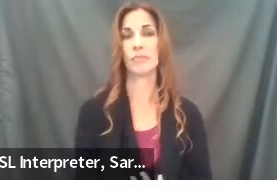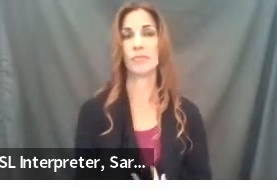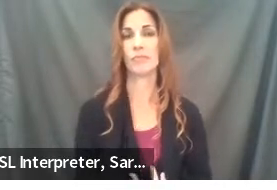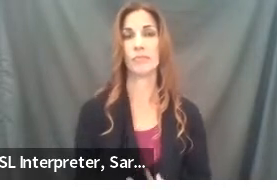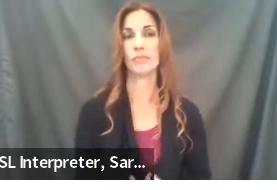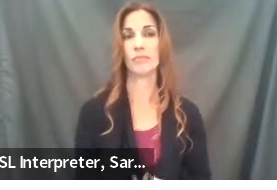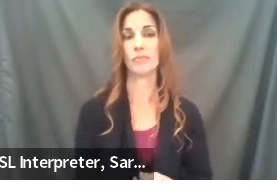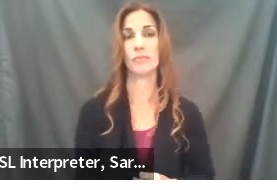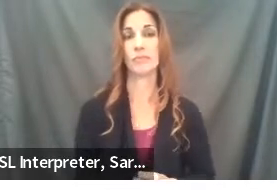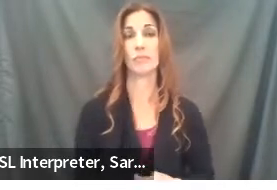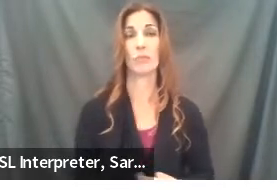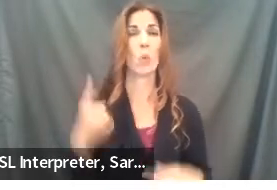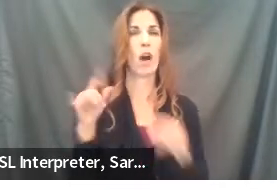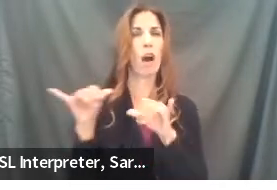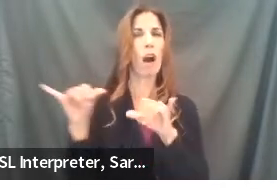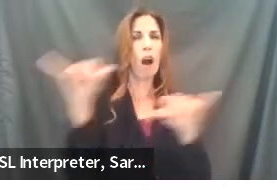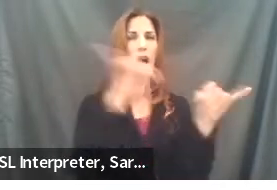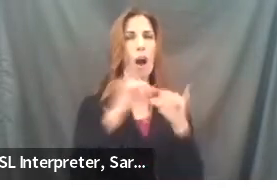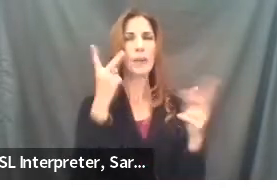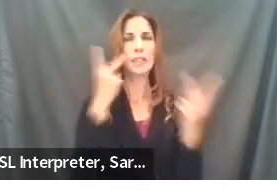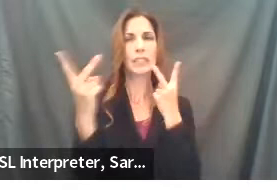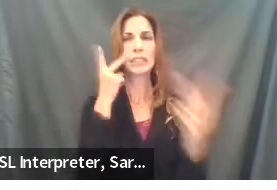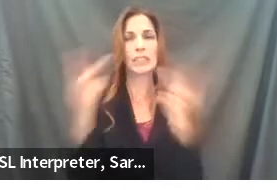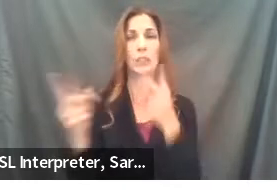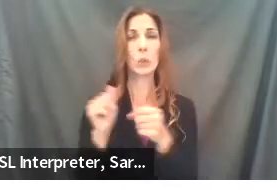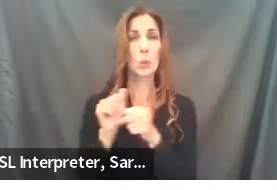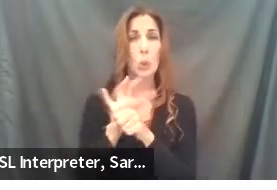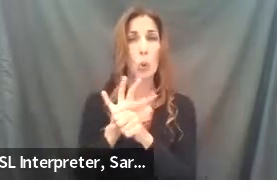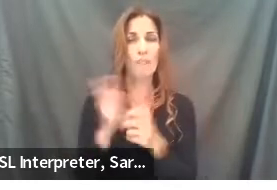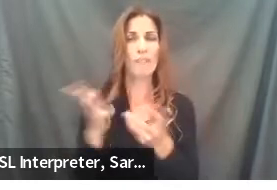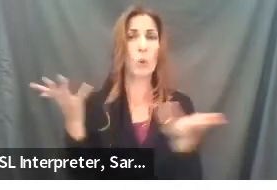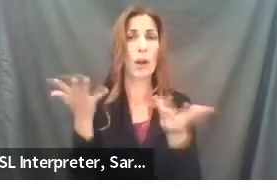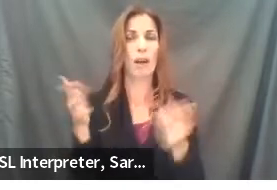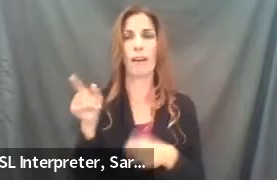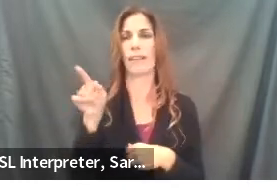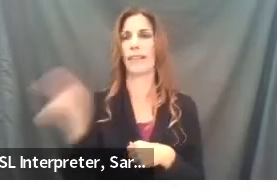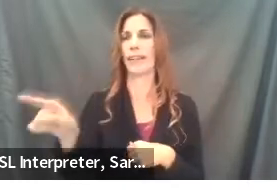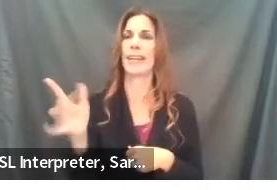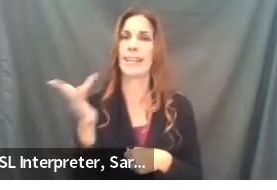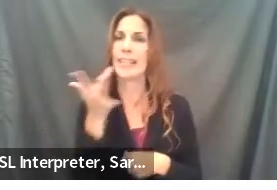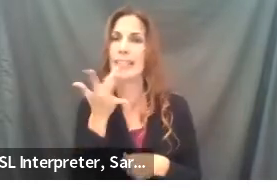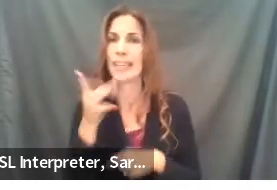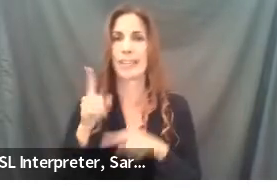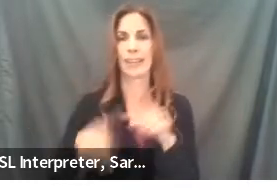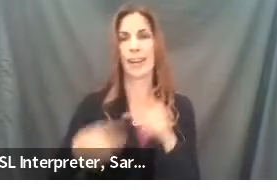to COVID-19 is changes in lost taste or smell.